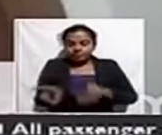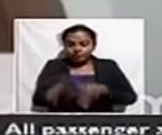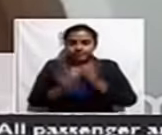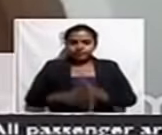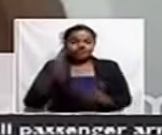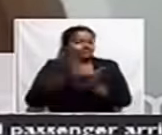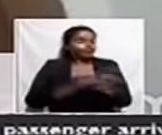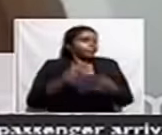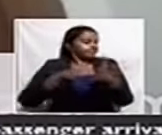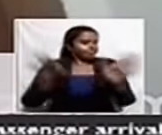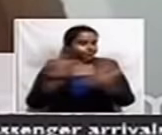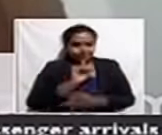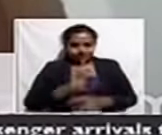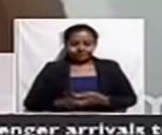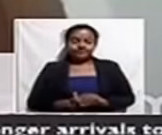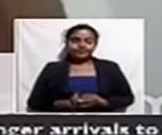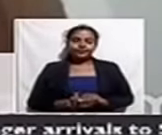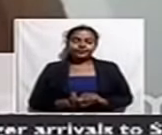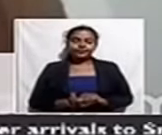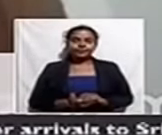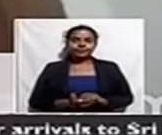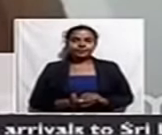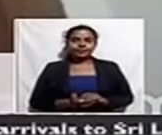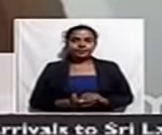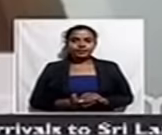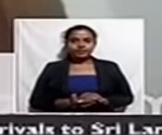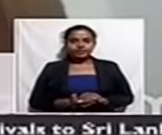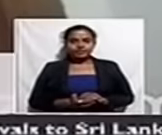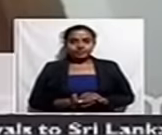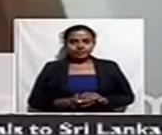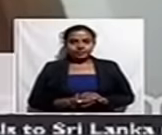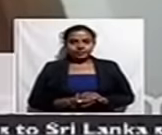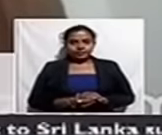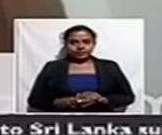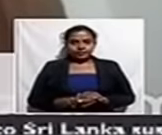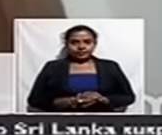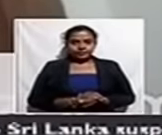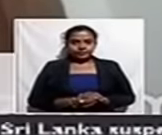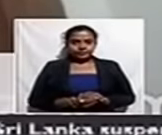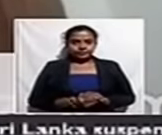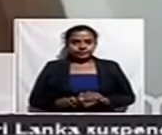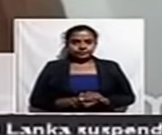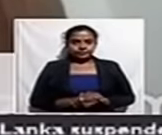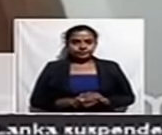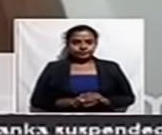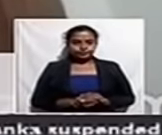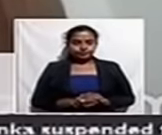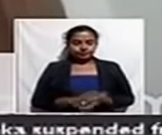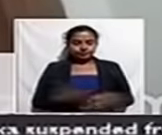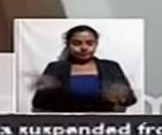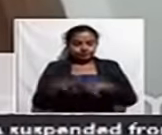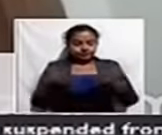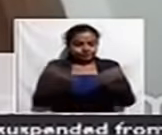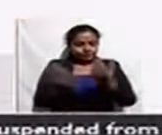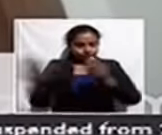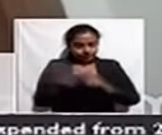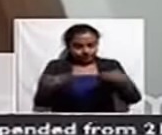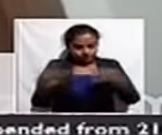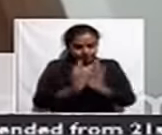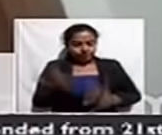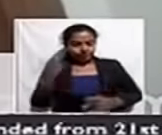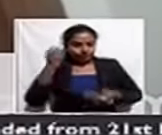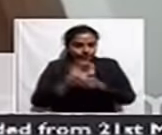respective departments are working along these lines these days. So the allocation is expected somewhere in August.